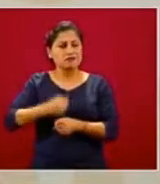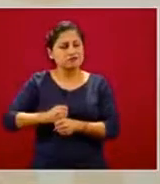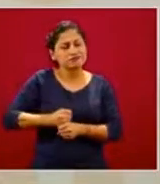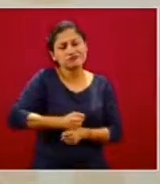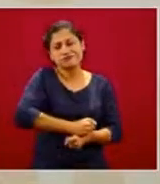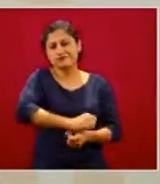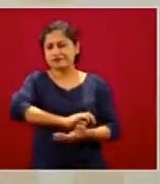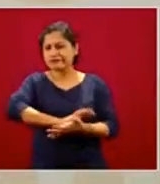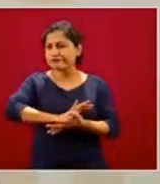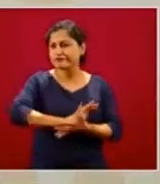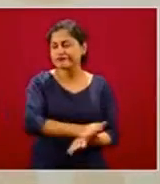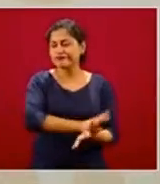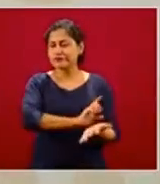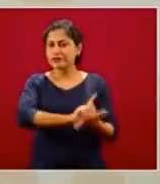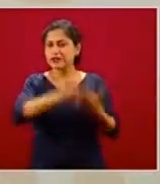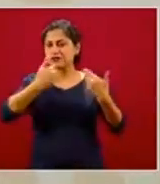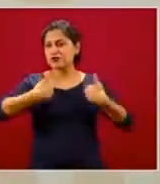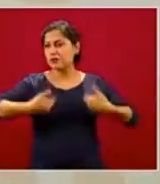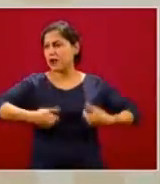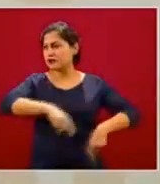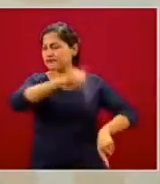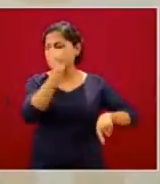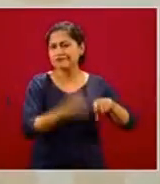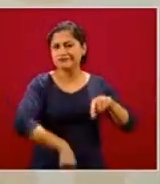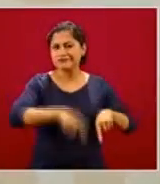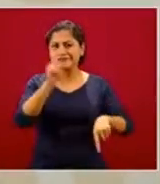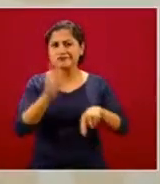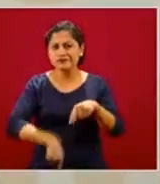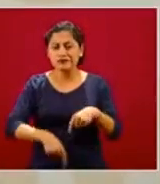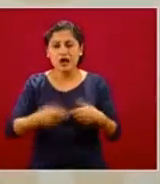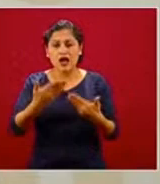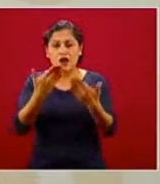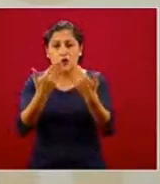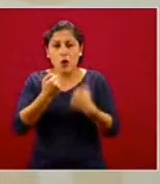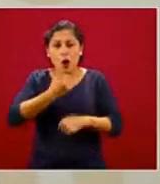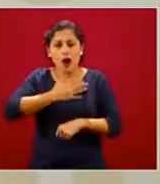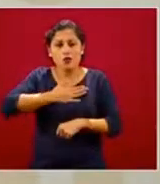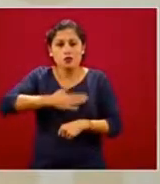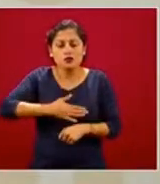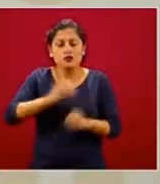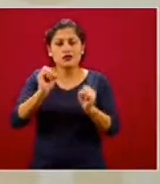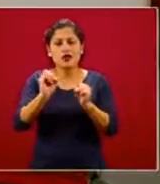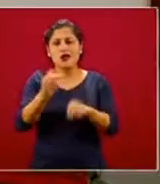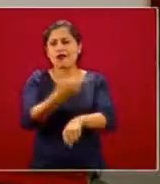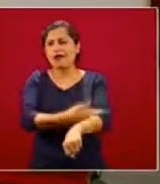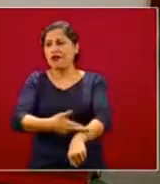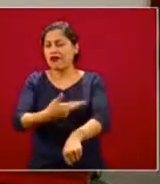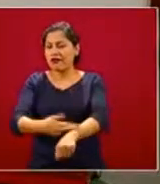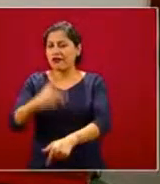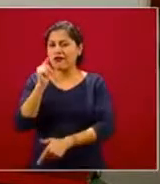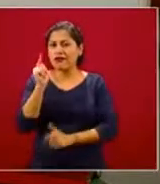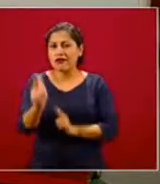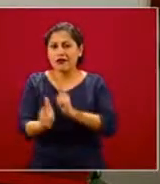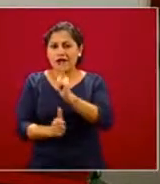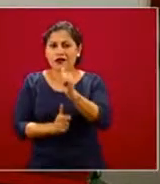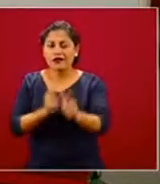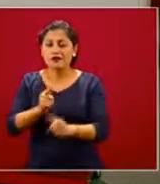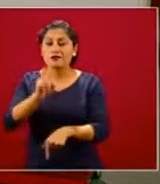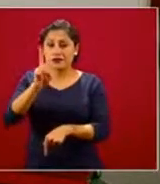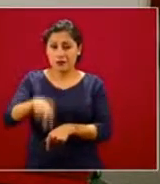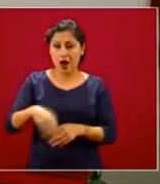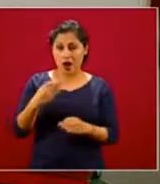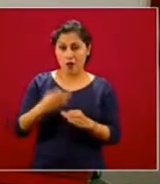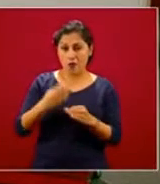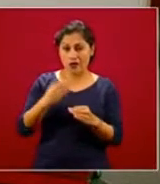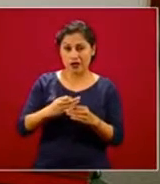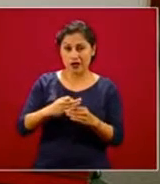humanos, of de abuses, impunidad, of una impunity, lenta of procuración e slow impartición de justicia, bureaucracy, and slow achievement of que todavía vive justice, un fuerte nivel and de that where violencia. we've